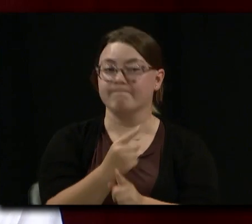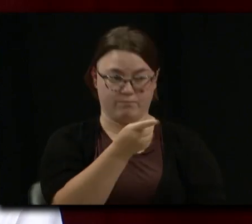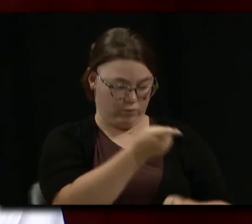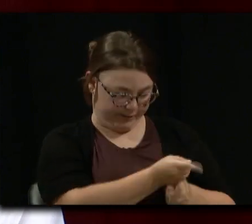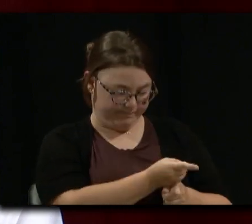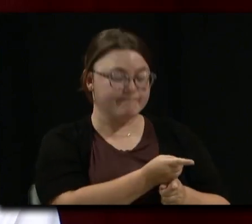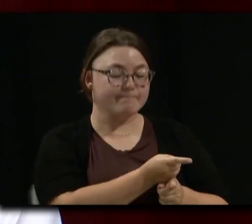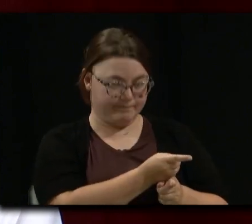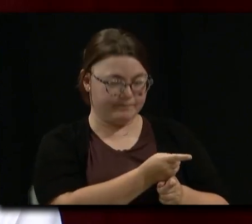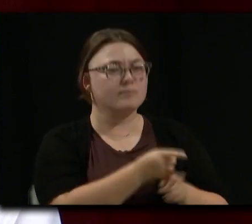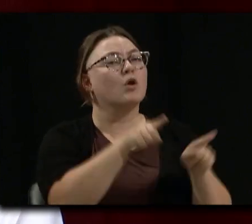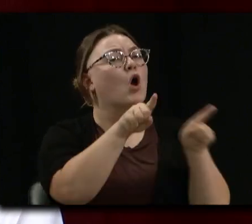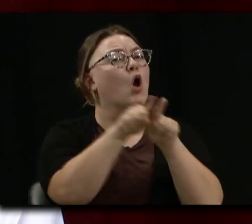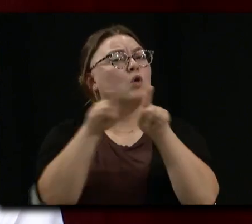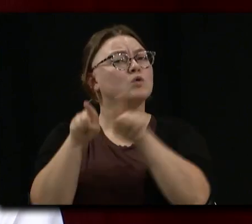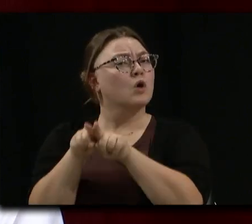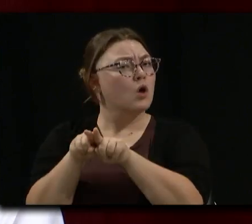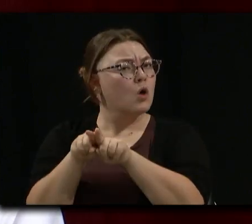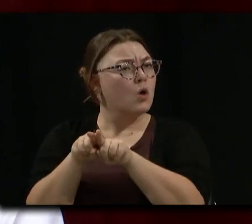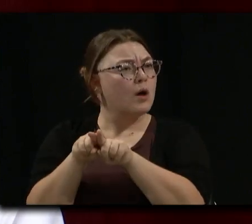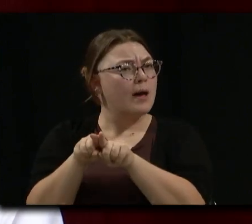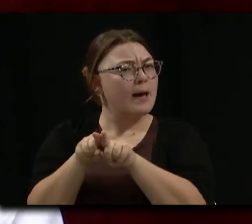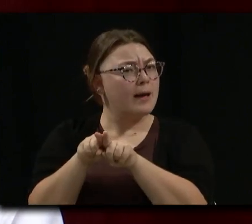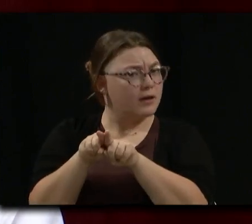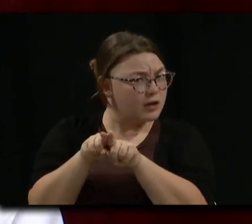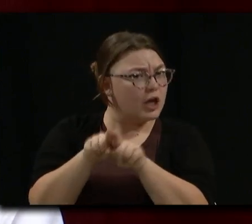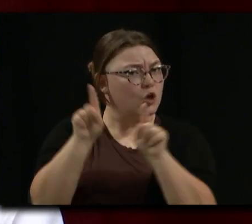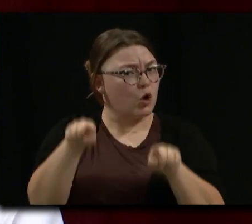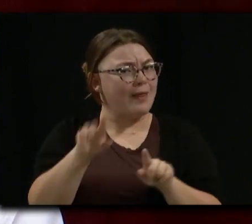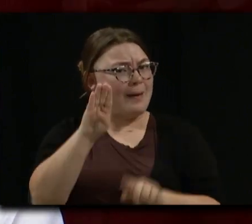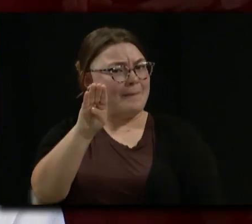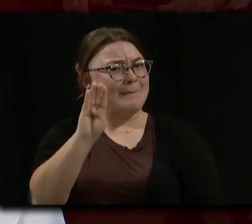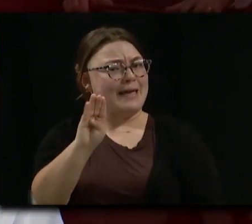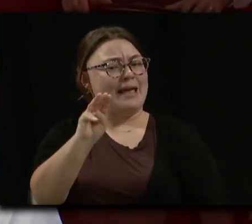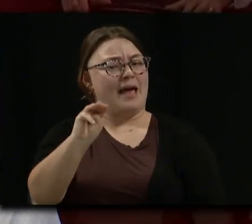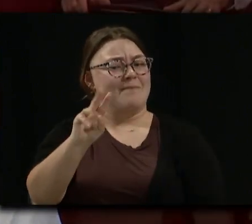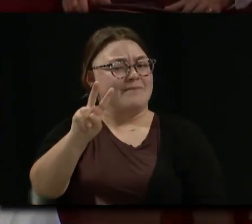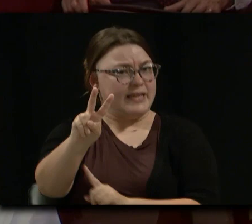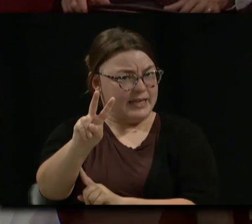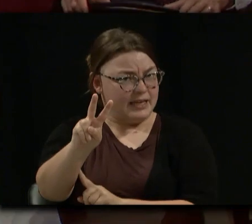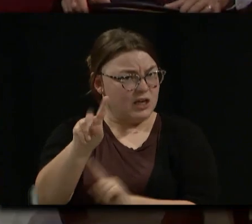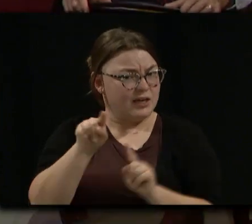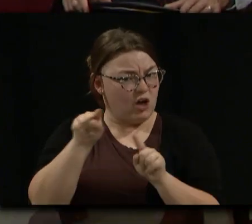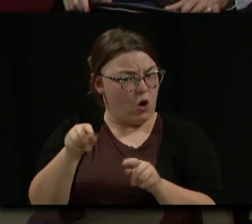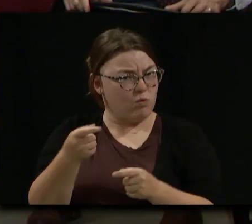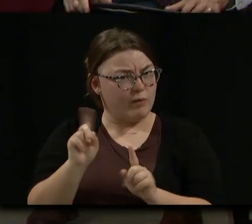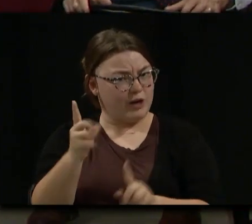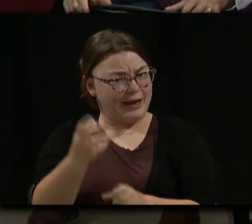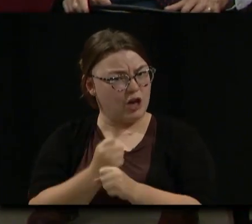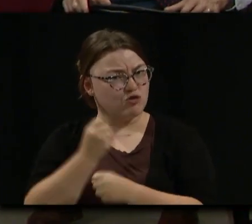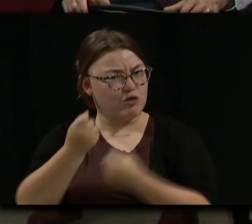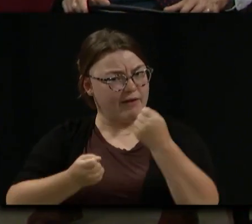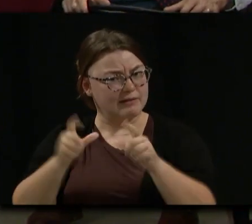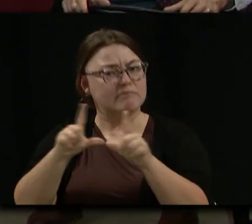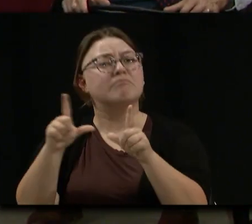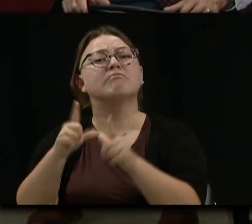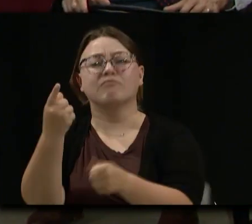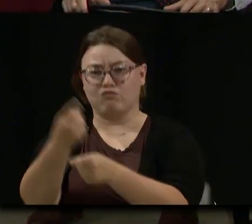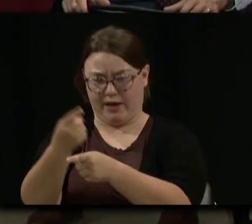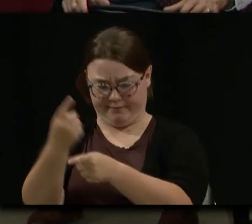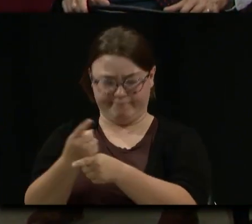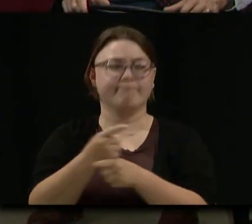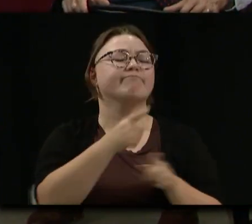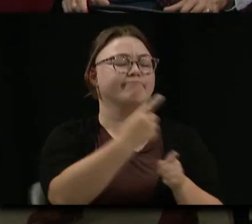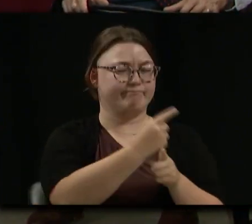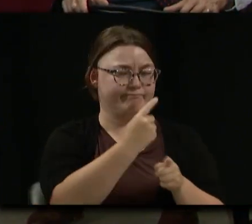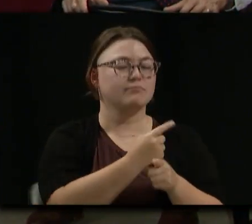also do a registration at the Bureau of Motor Vehicles? Yeah, there are a number of locations that you can do it at the Bureau of Motor Vehicles.